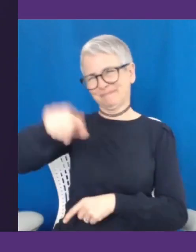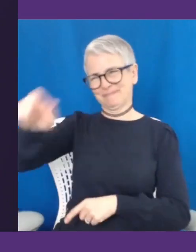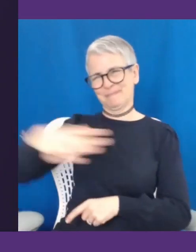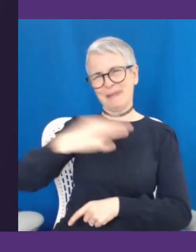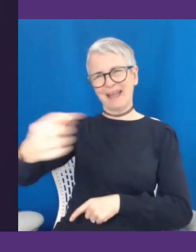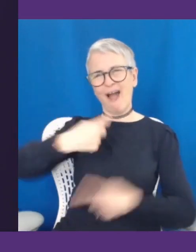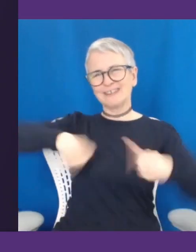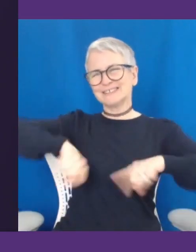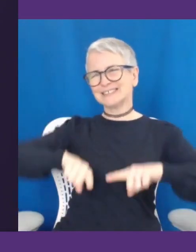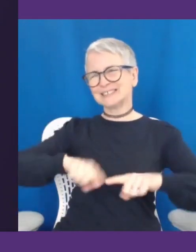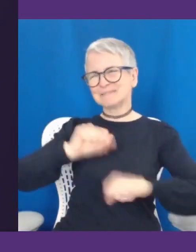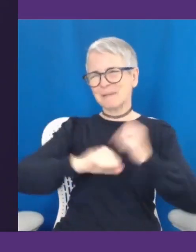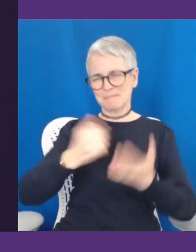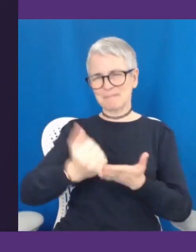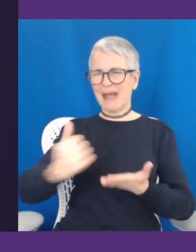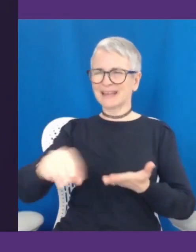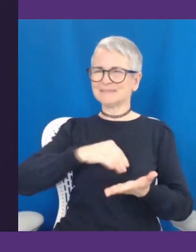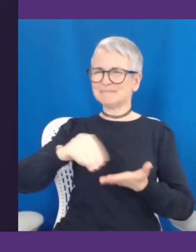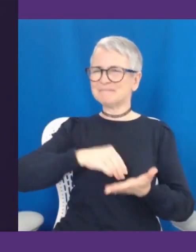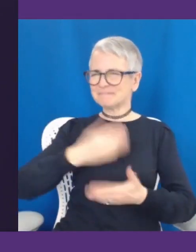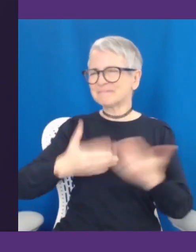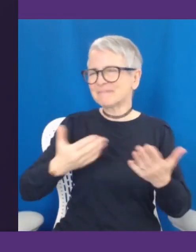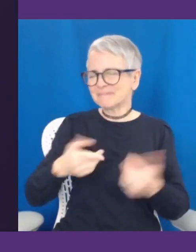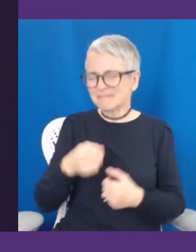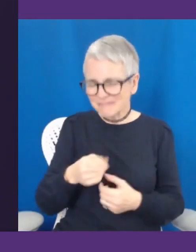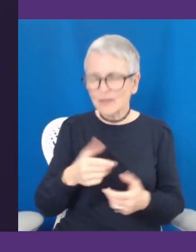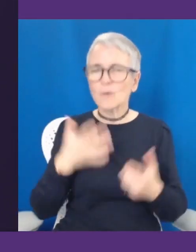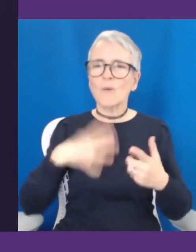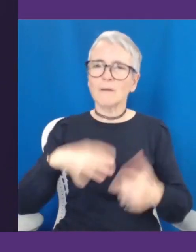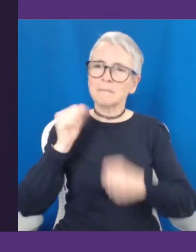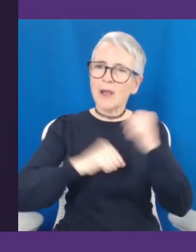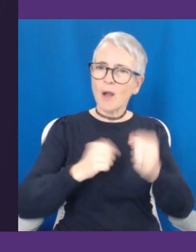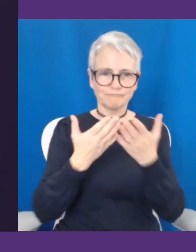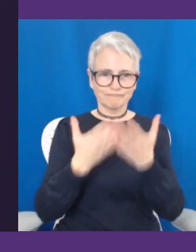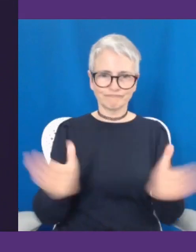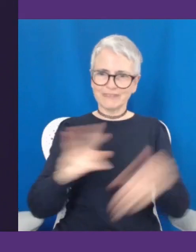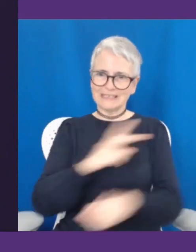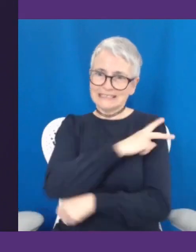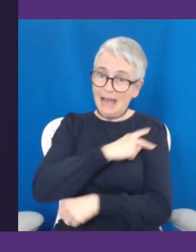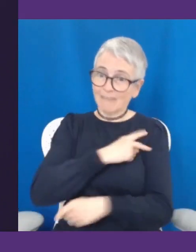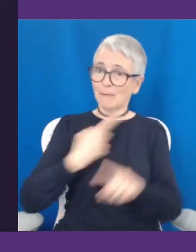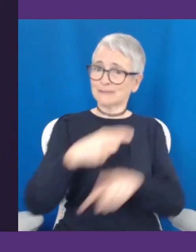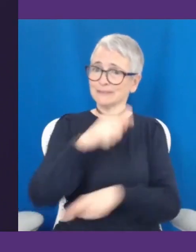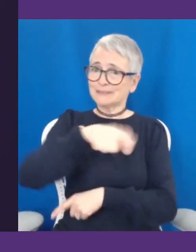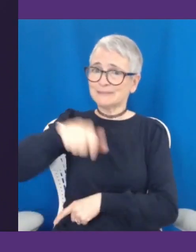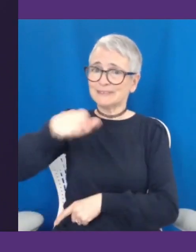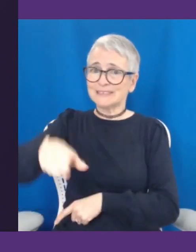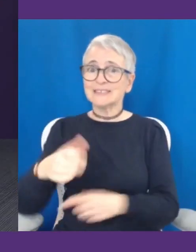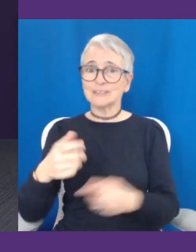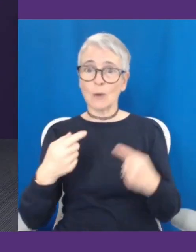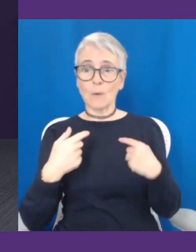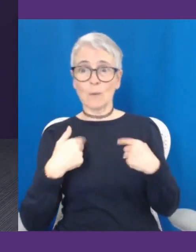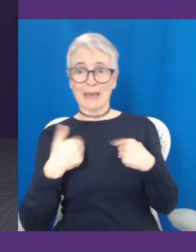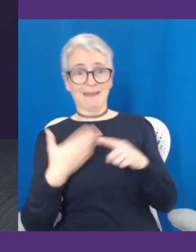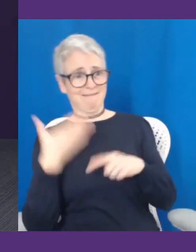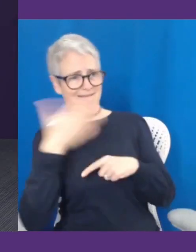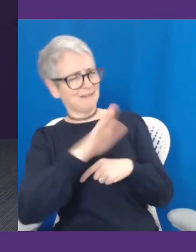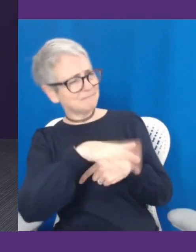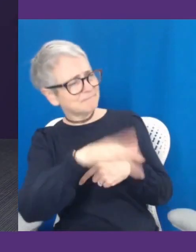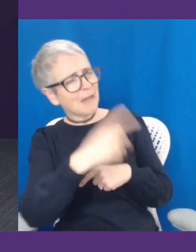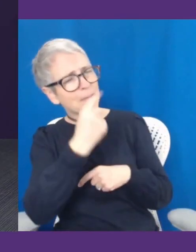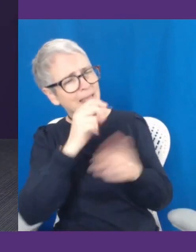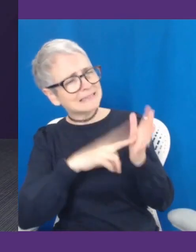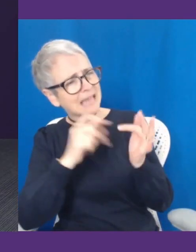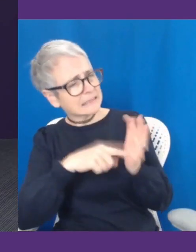the employer of choice for disabled and neurodiverse staff. And earlier this year, we wanted to see how we were doing. So we came to yourselves to say, look, how are we doing across the world? And I